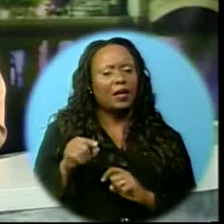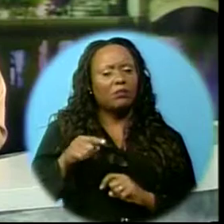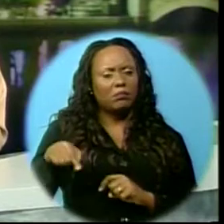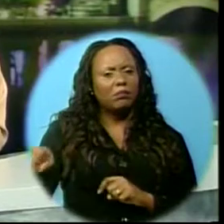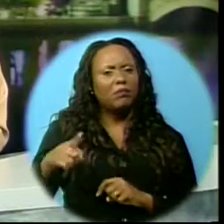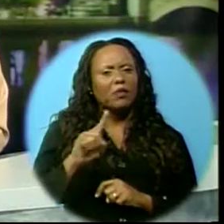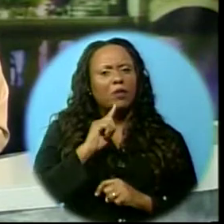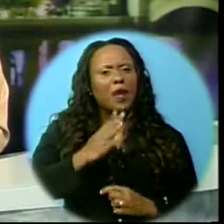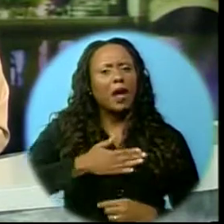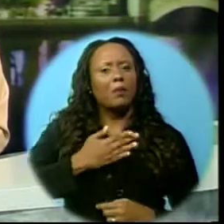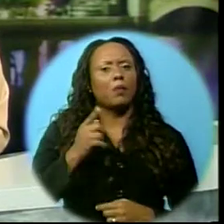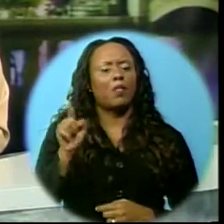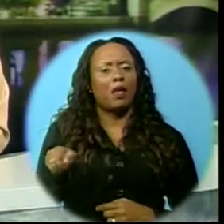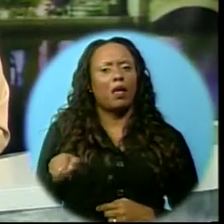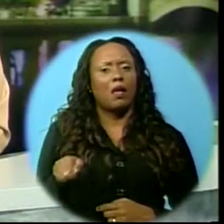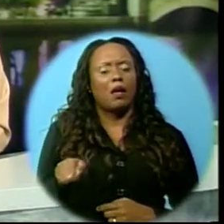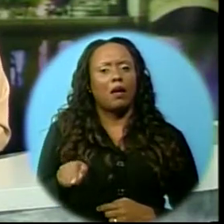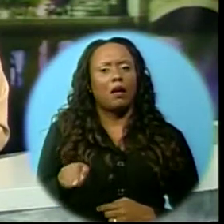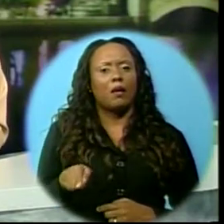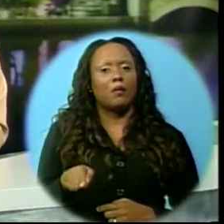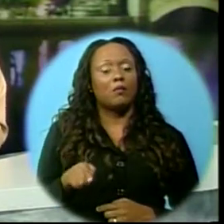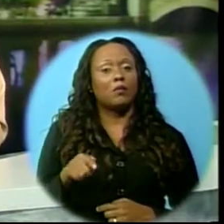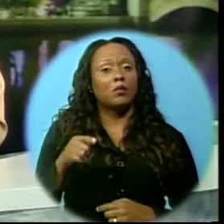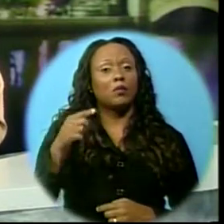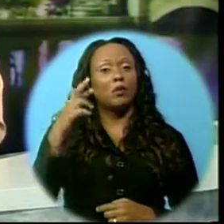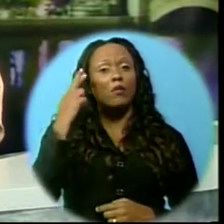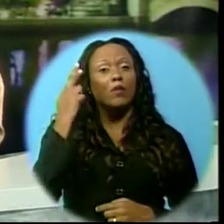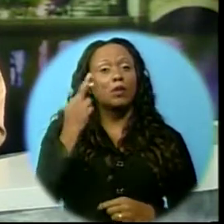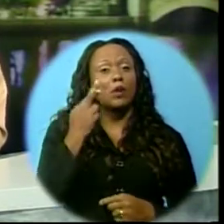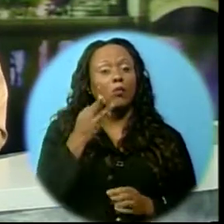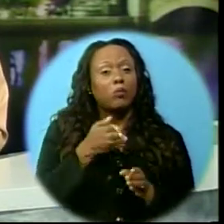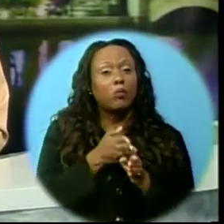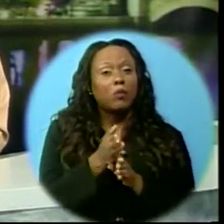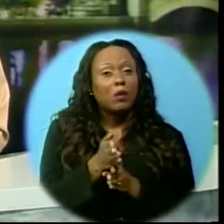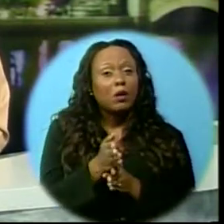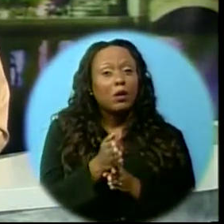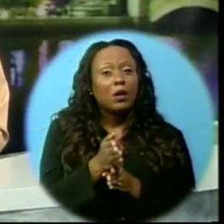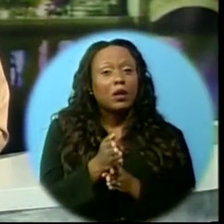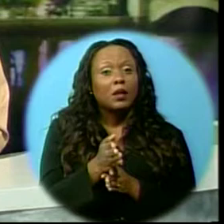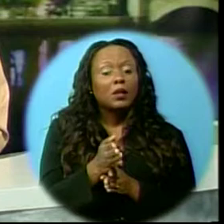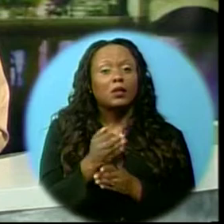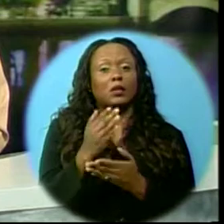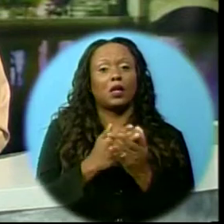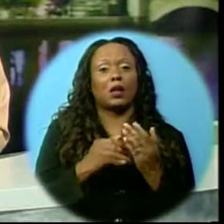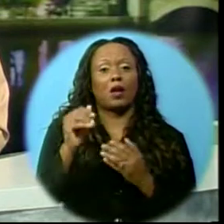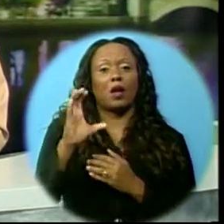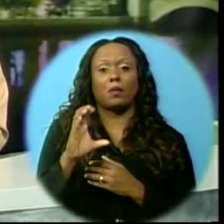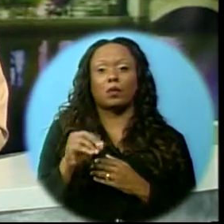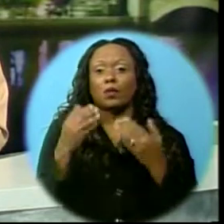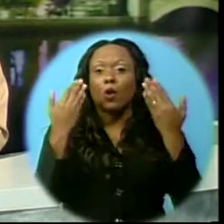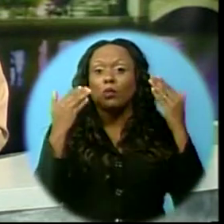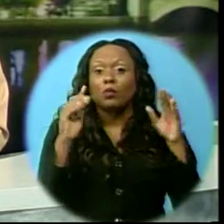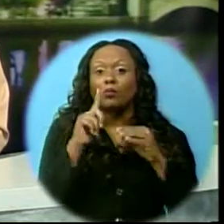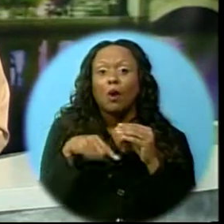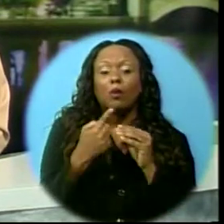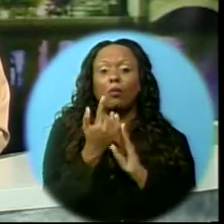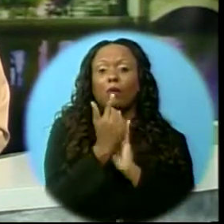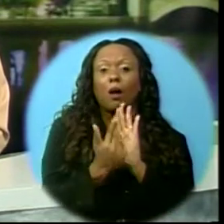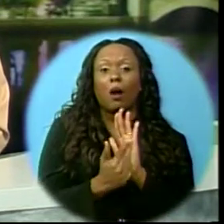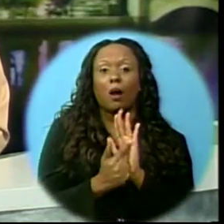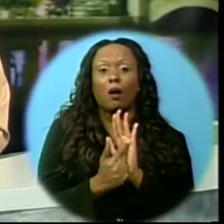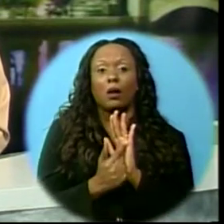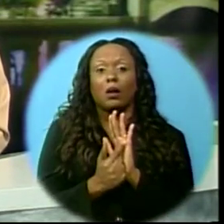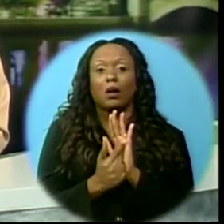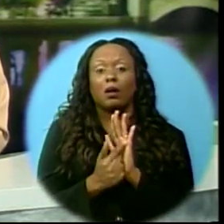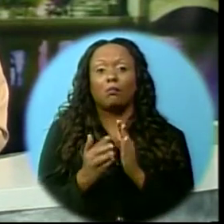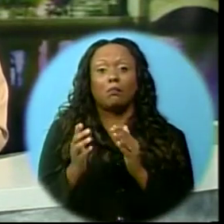the department is happy about this. The main reason for non-compliance, according to Ms. Elcock, is that many companies say they